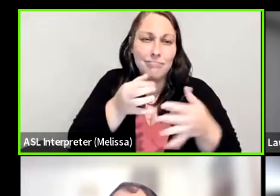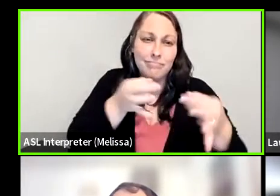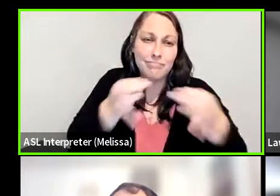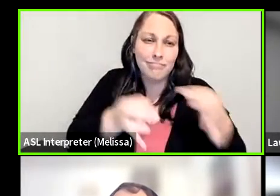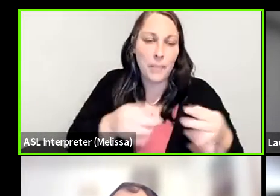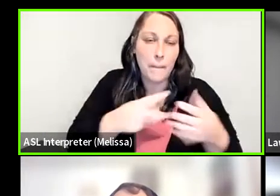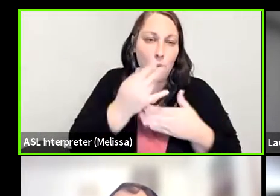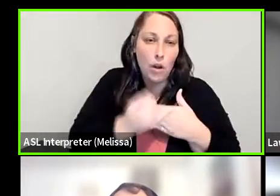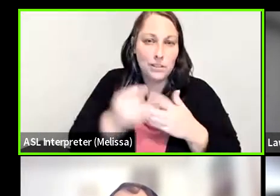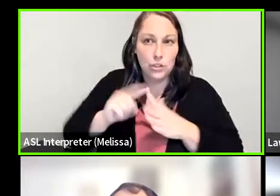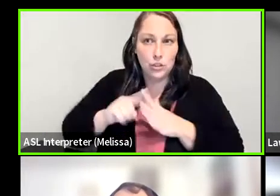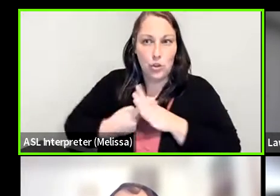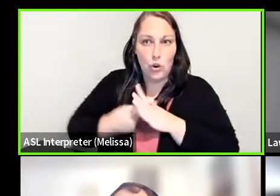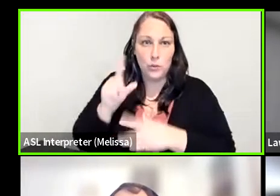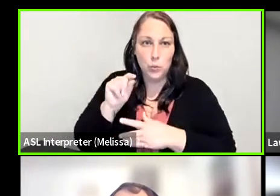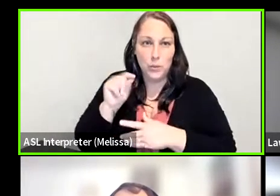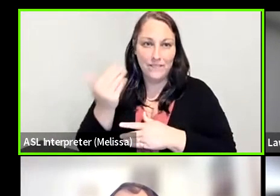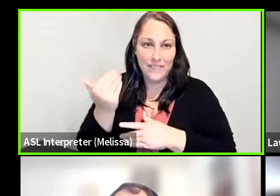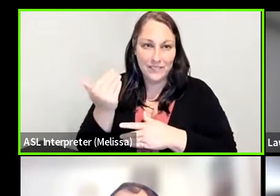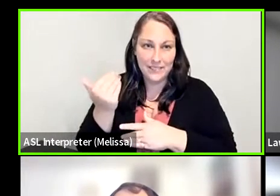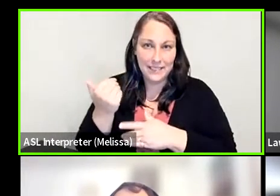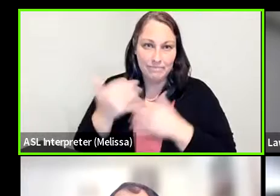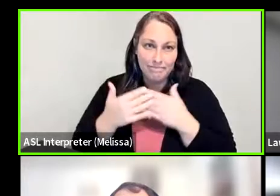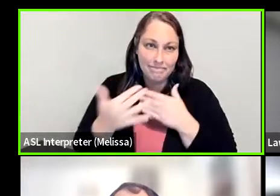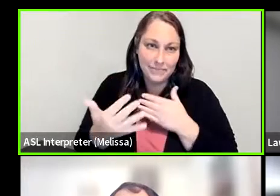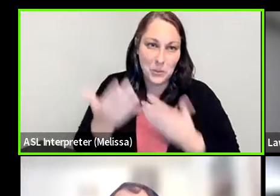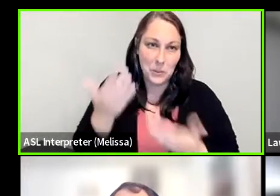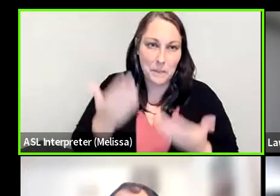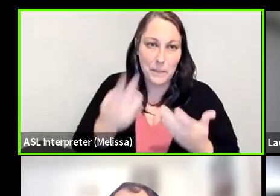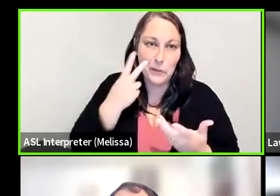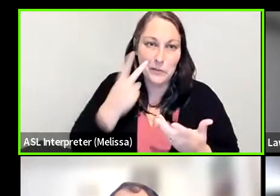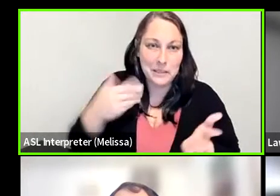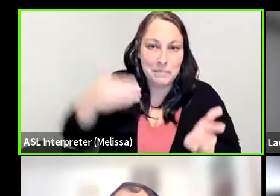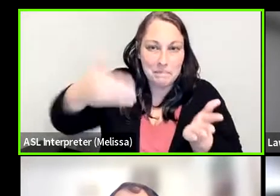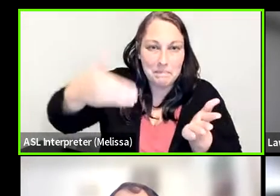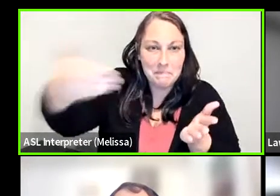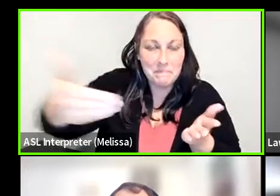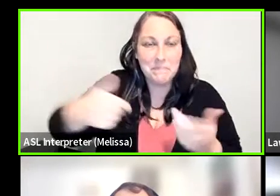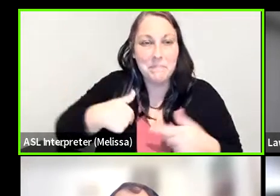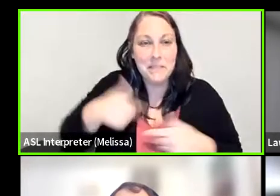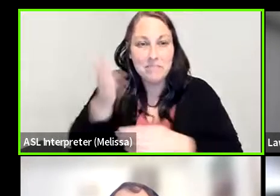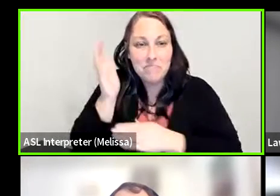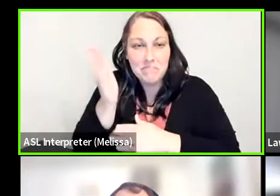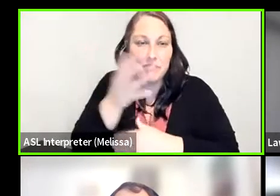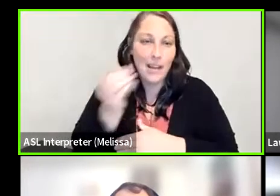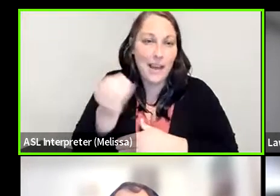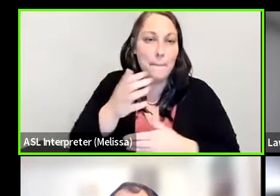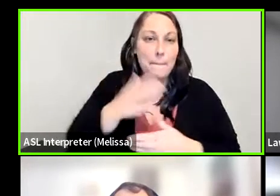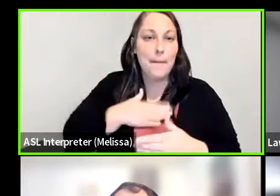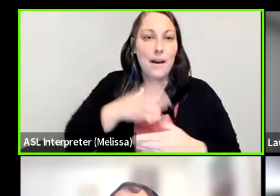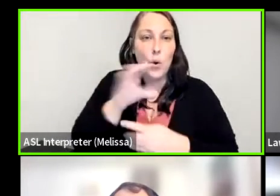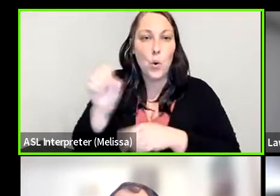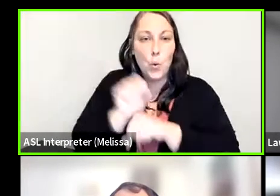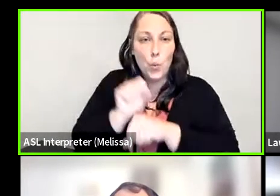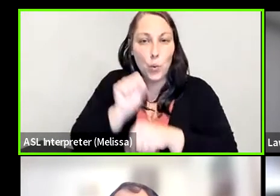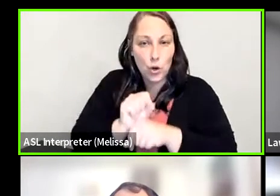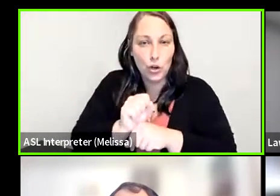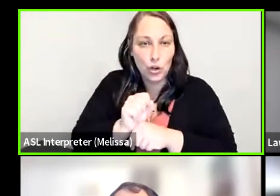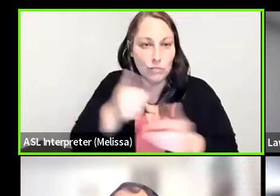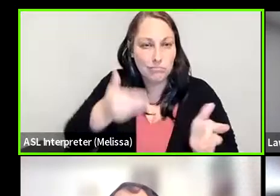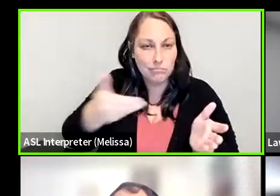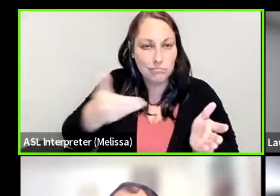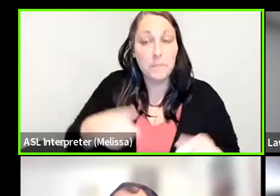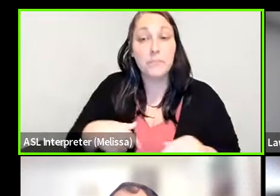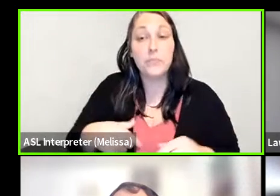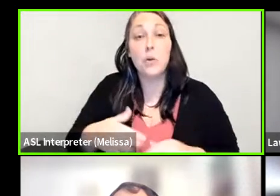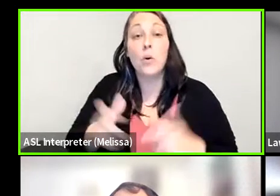on since 2015. So you've probably seen me over the years and some of my colleagues. The larger